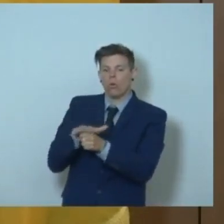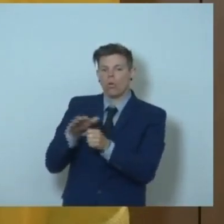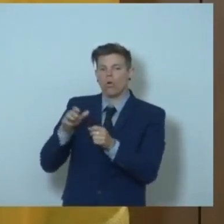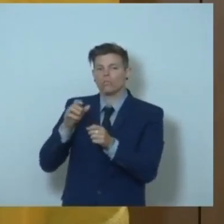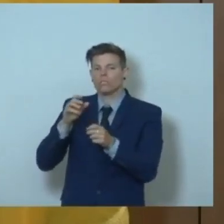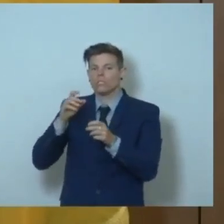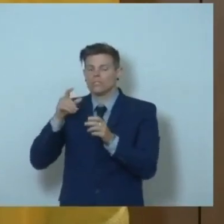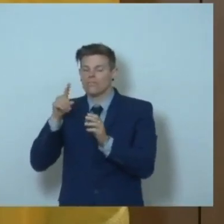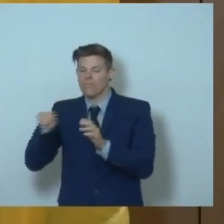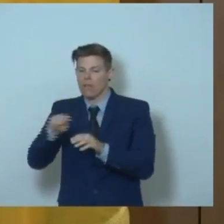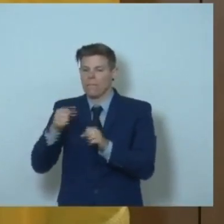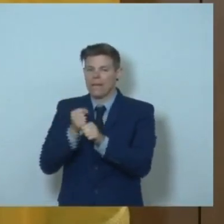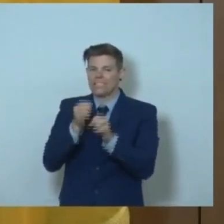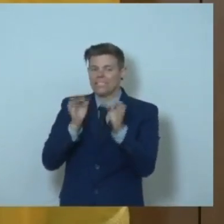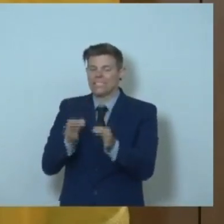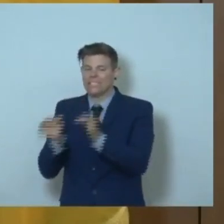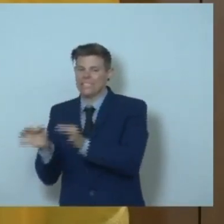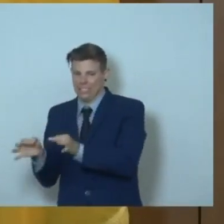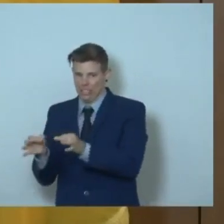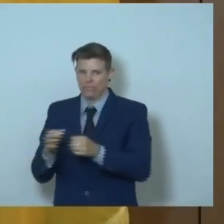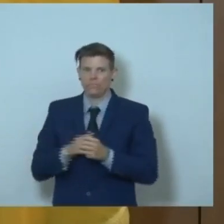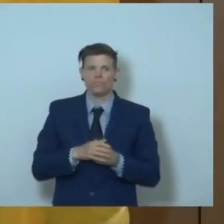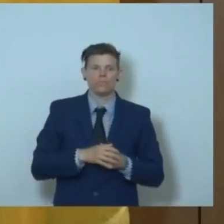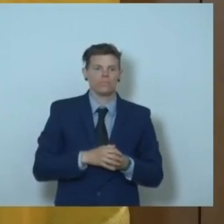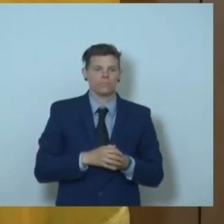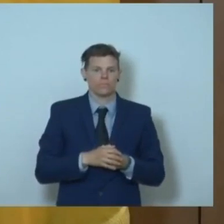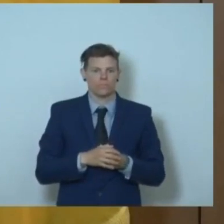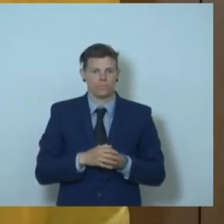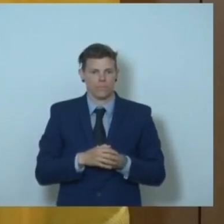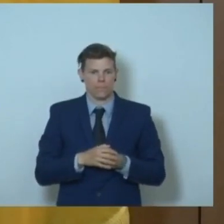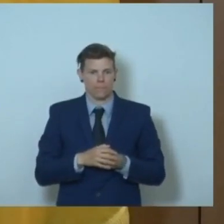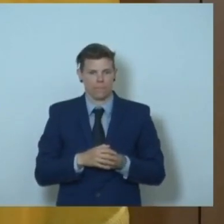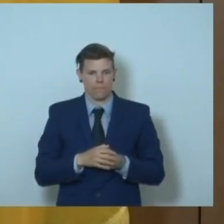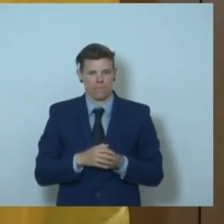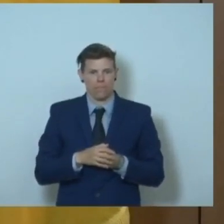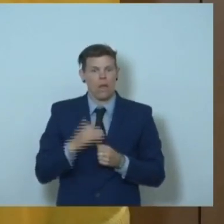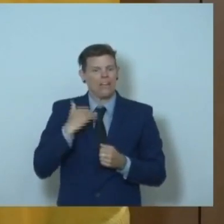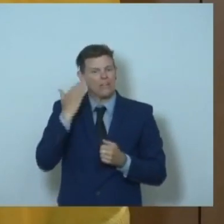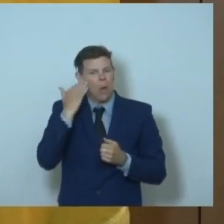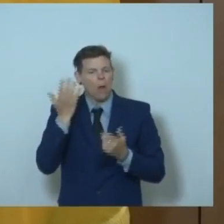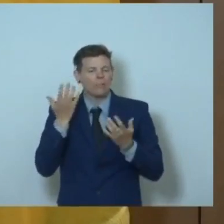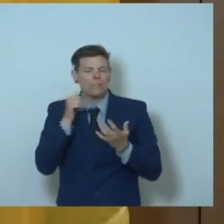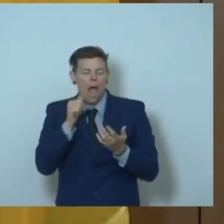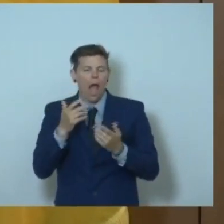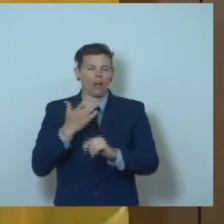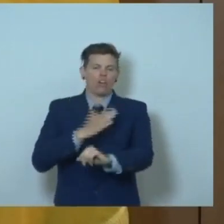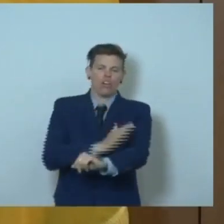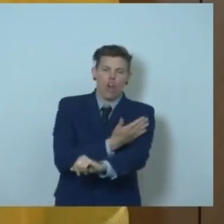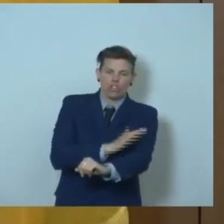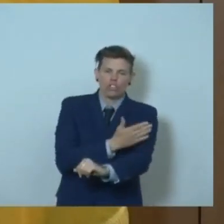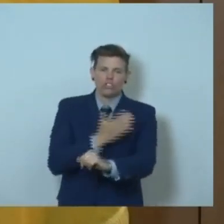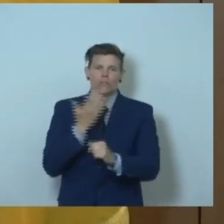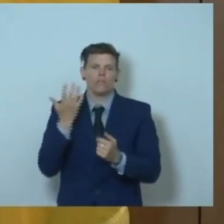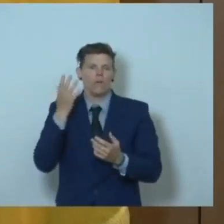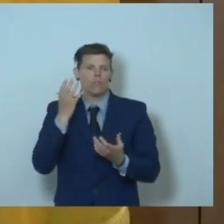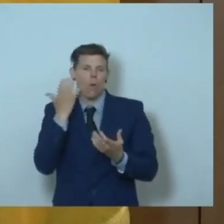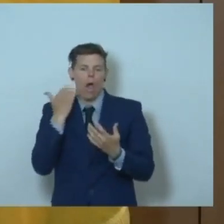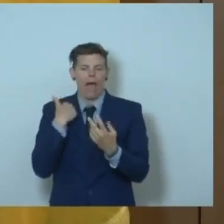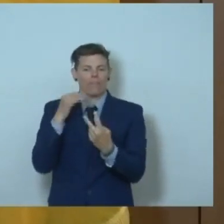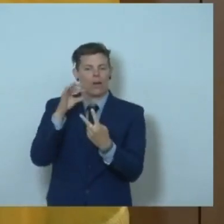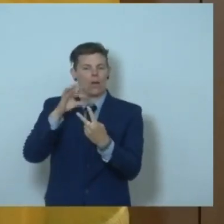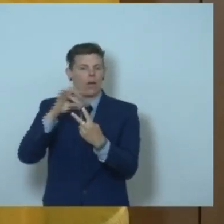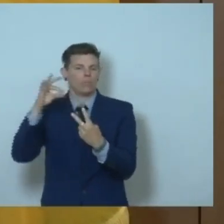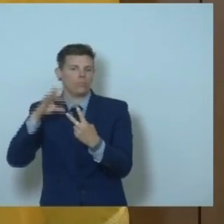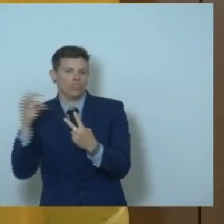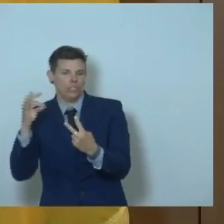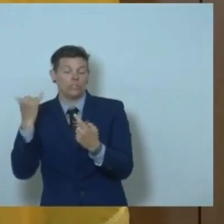And I know that one of those, which isn't quite a concert, but there's plenty of music options, and that's the Balloon Fiesta.